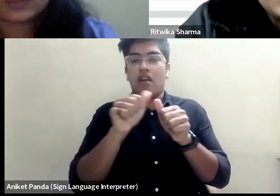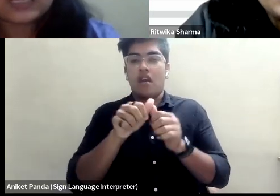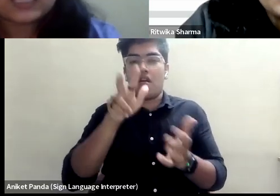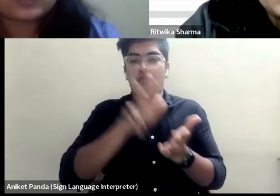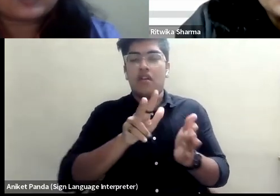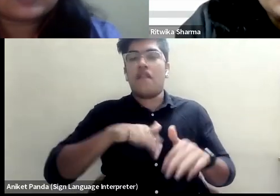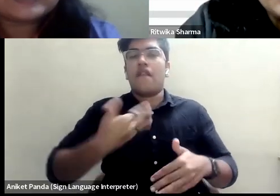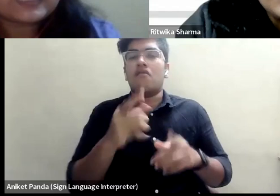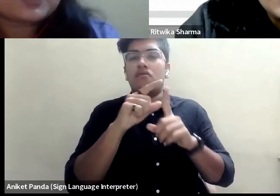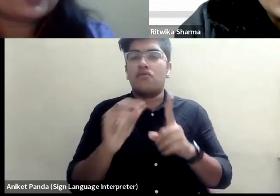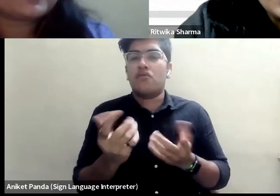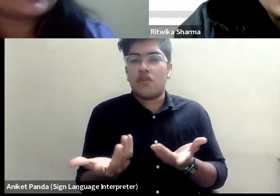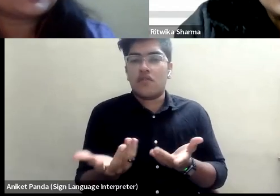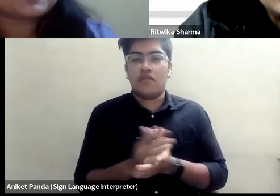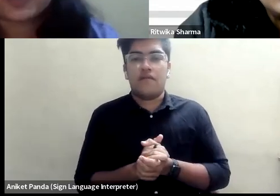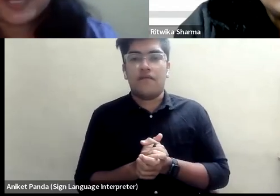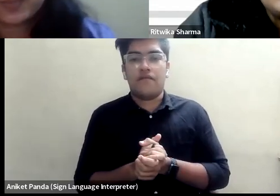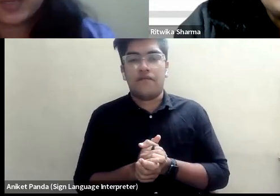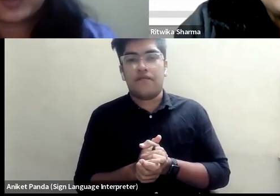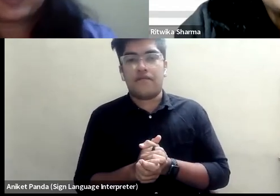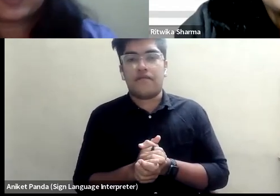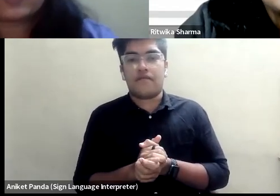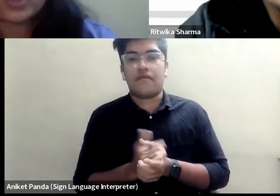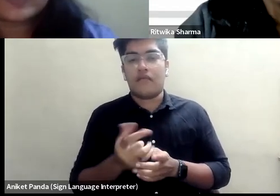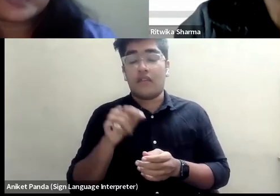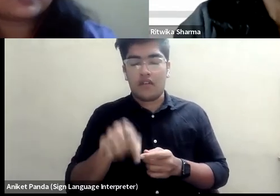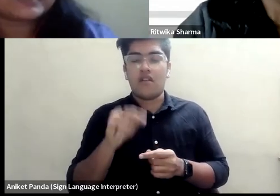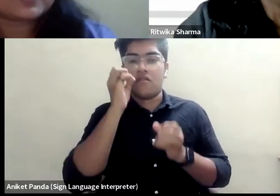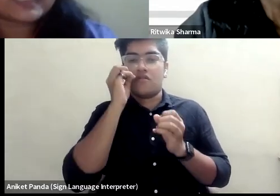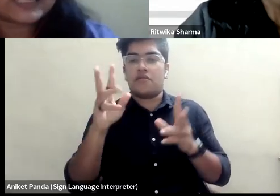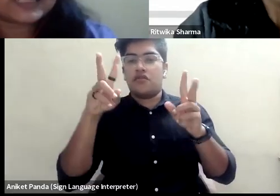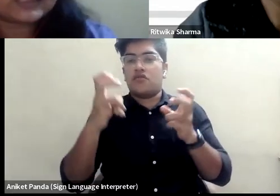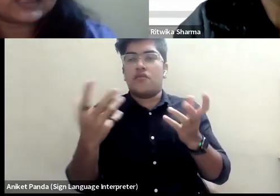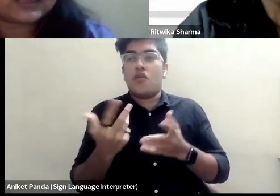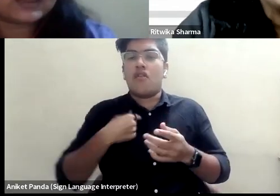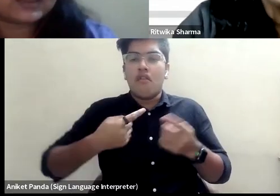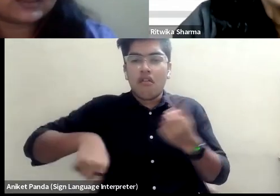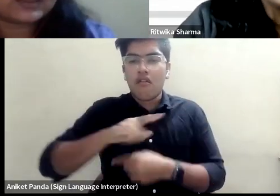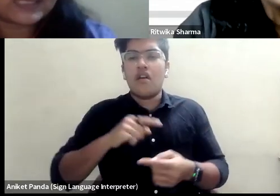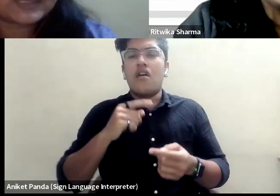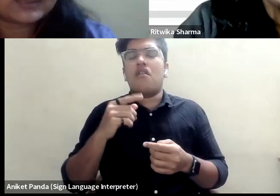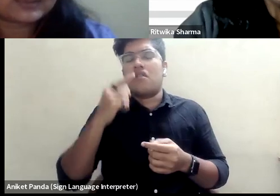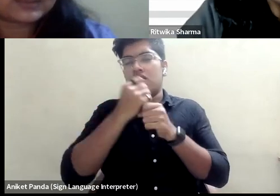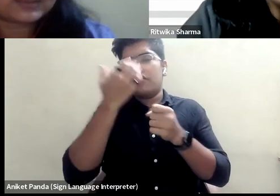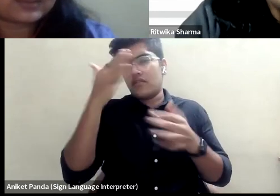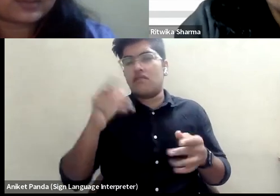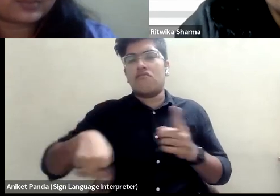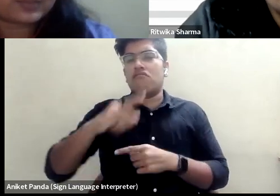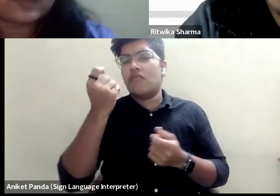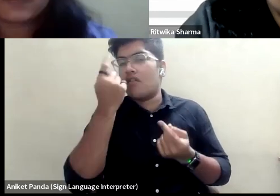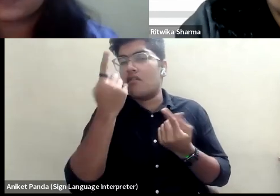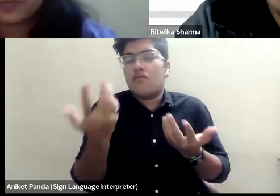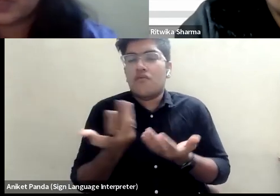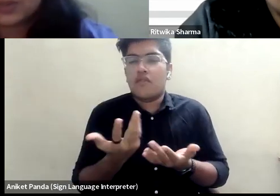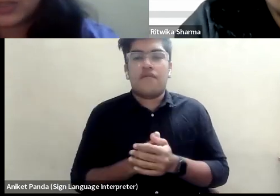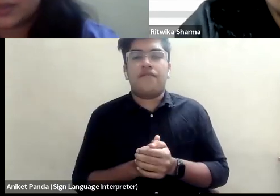that? Yeah, so Ritwika, here's the surprising part. What we generally understand is,